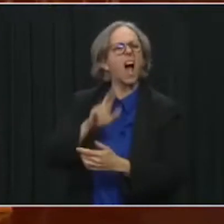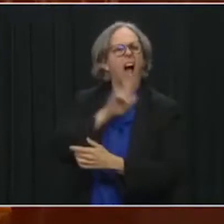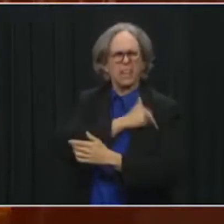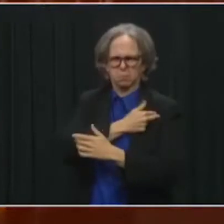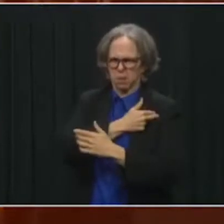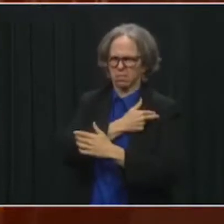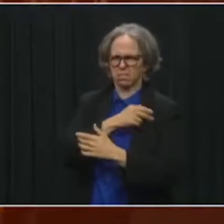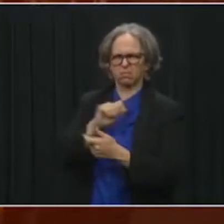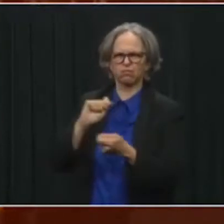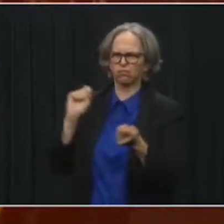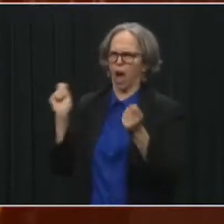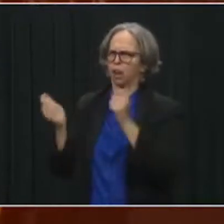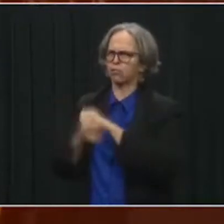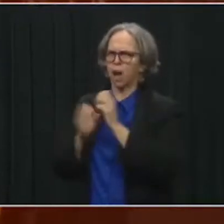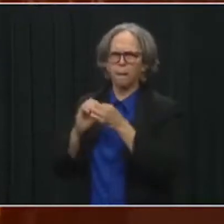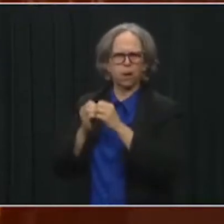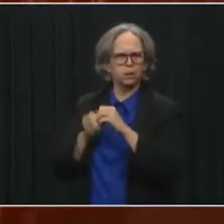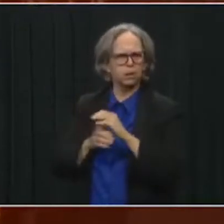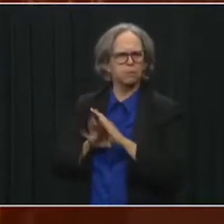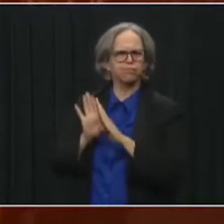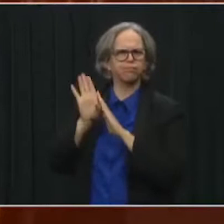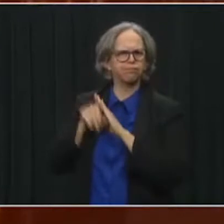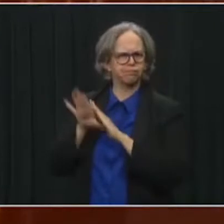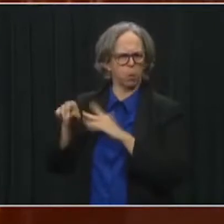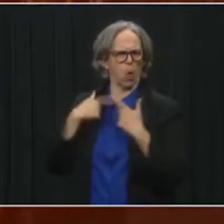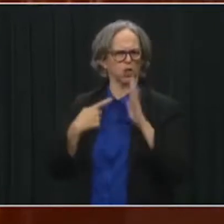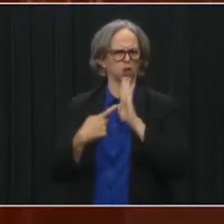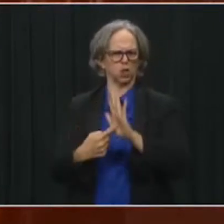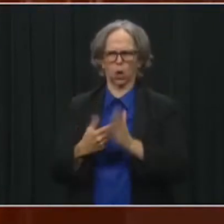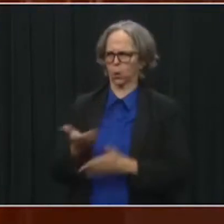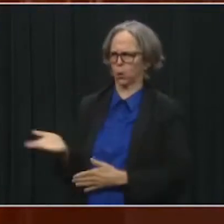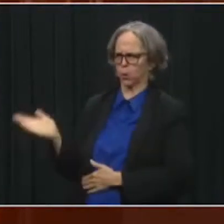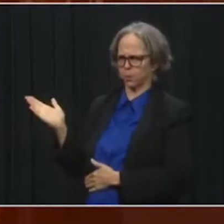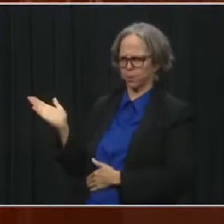Let's look now at this data.